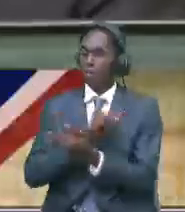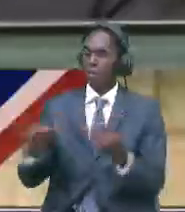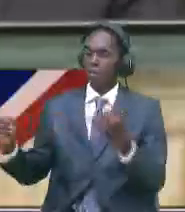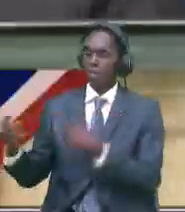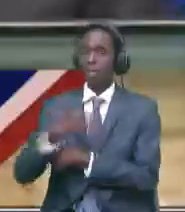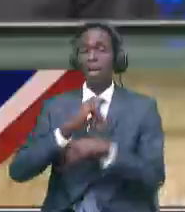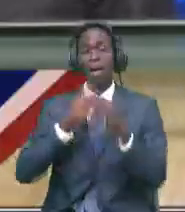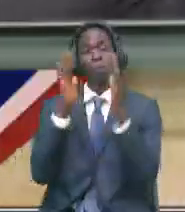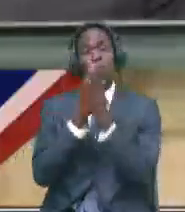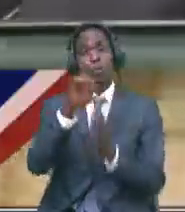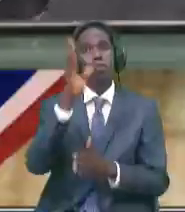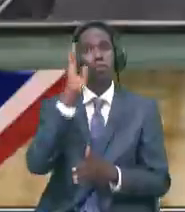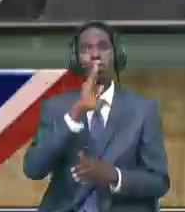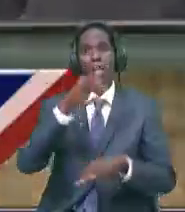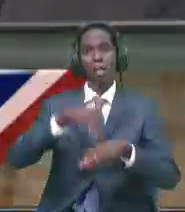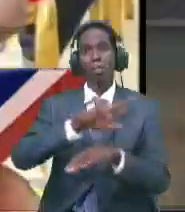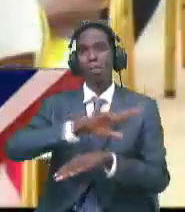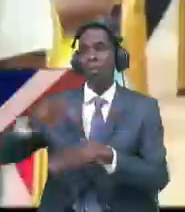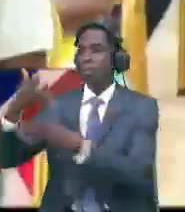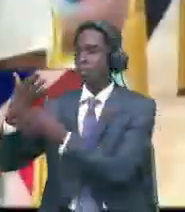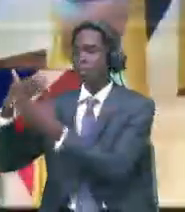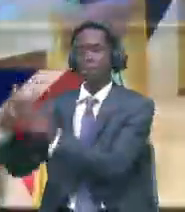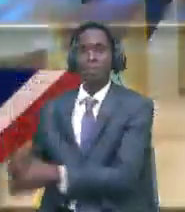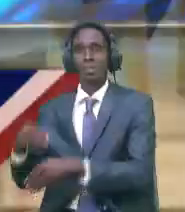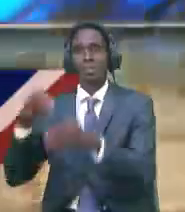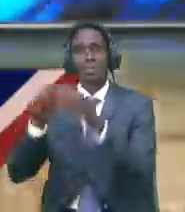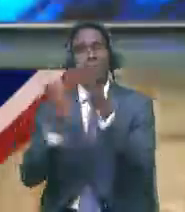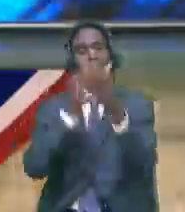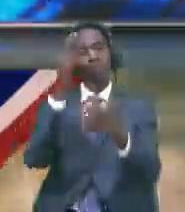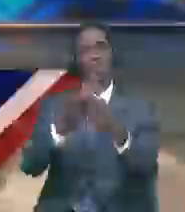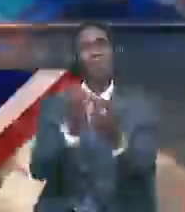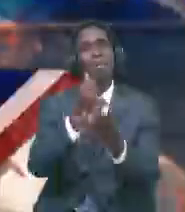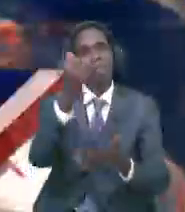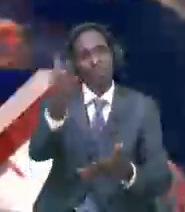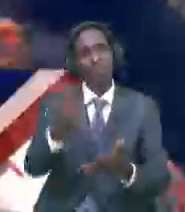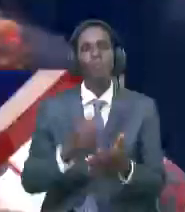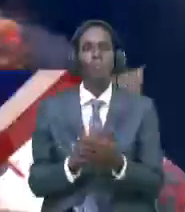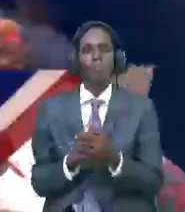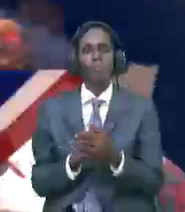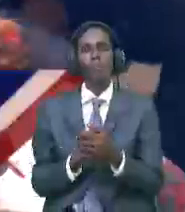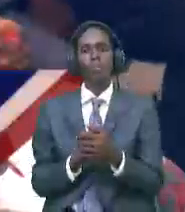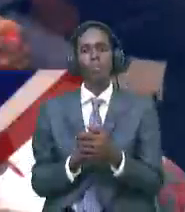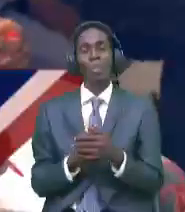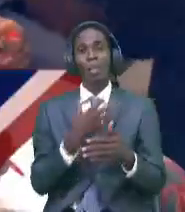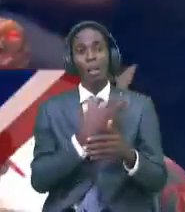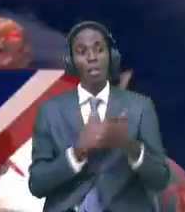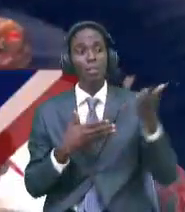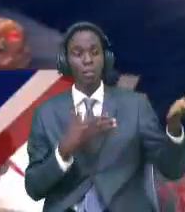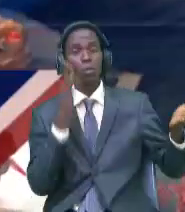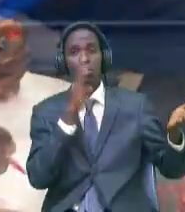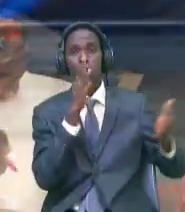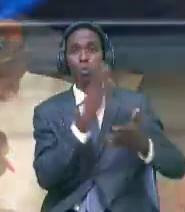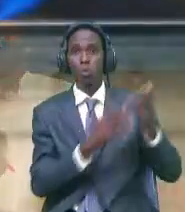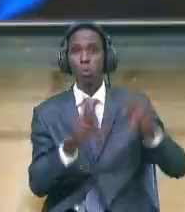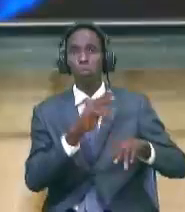pray, you'll be on the right hand side. I said you'll be on the right hand side. There'll be those who'll be on the left hand side.